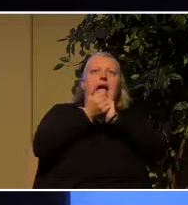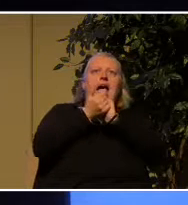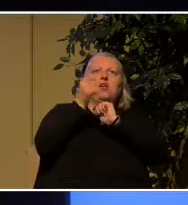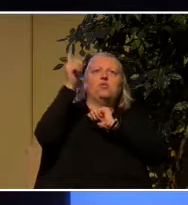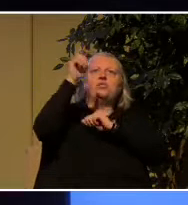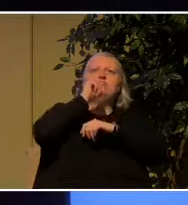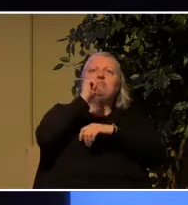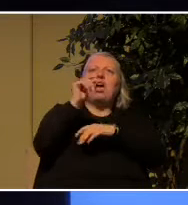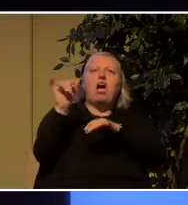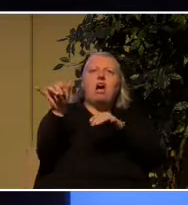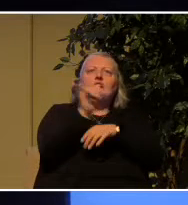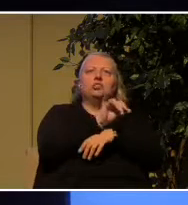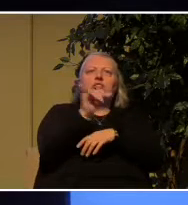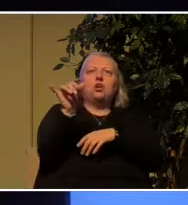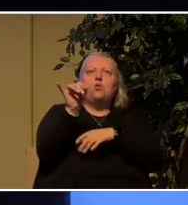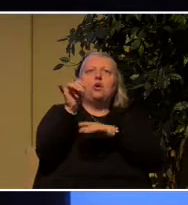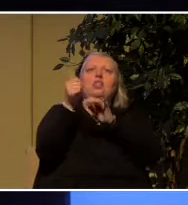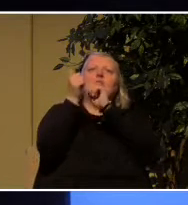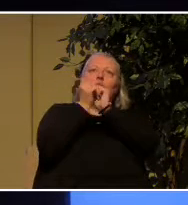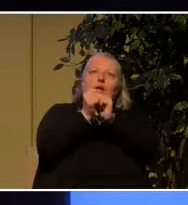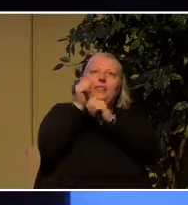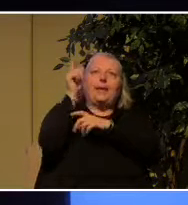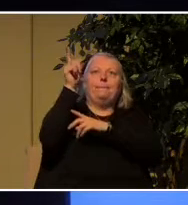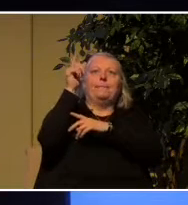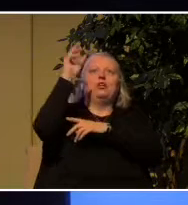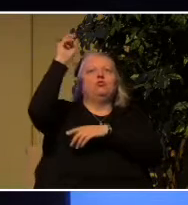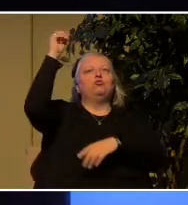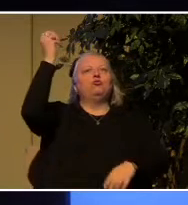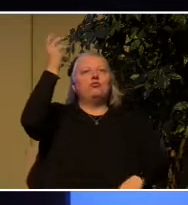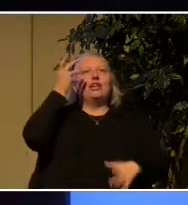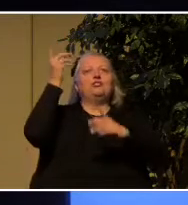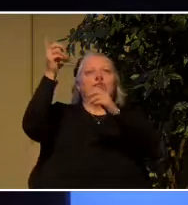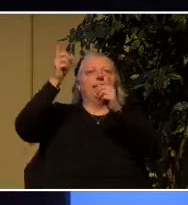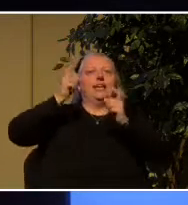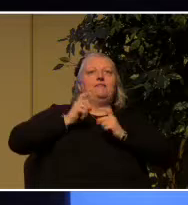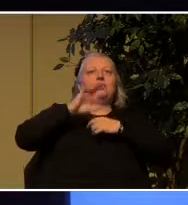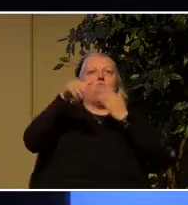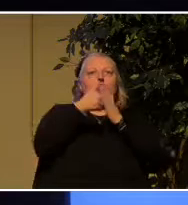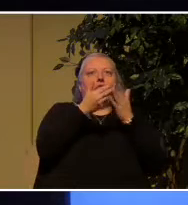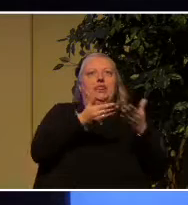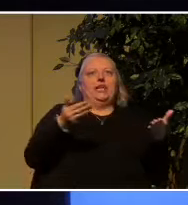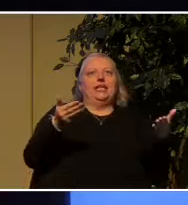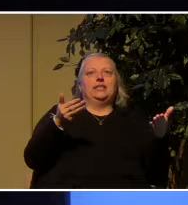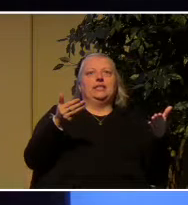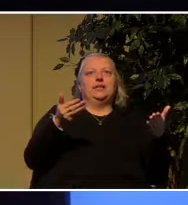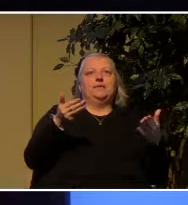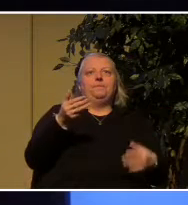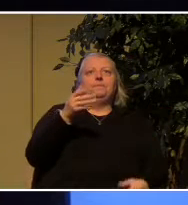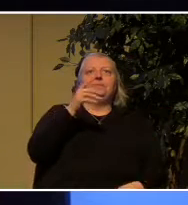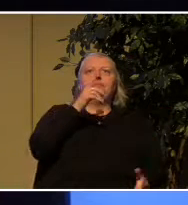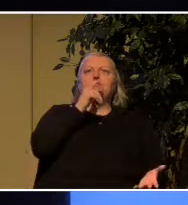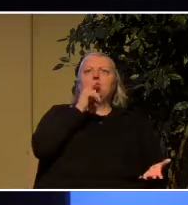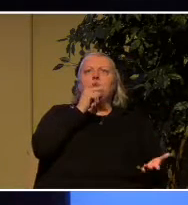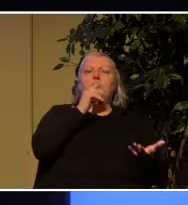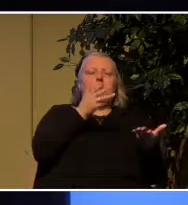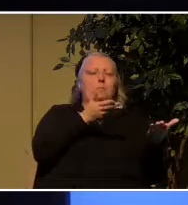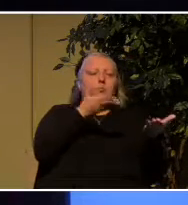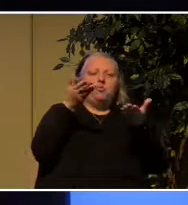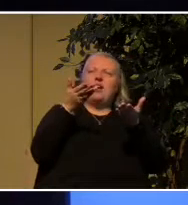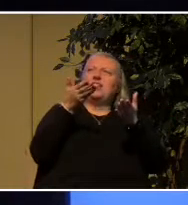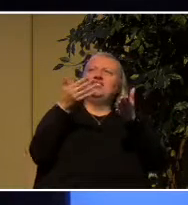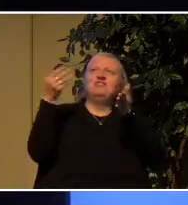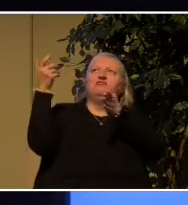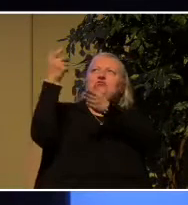also along with him graciously give us all things who will bring any